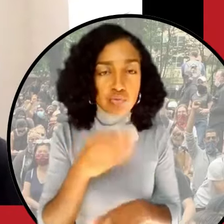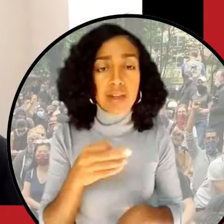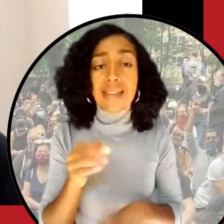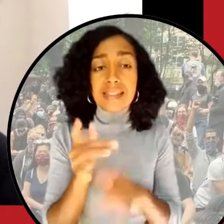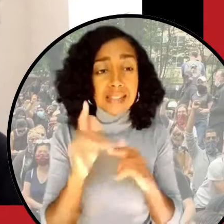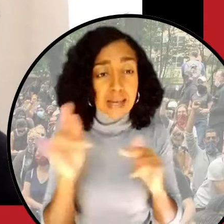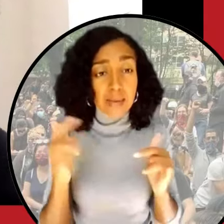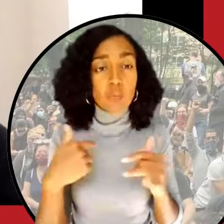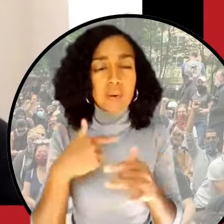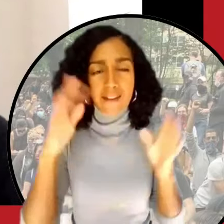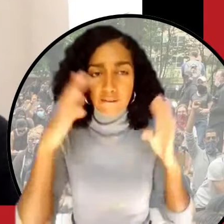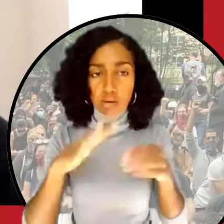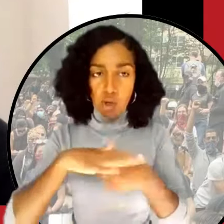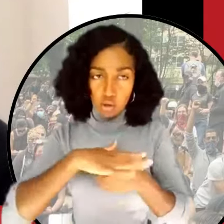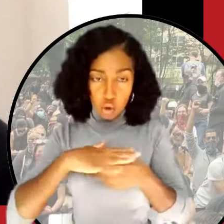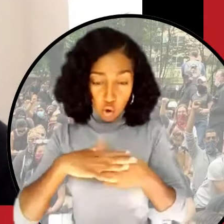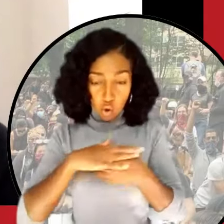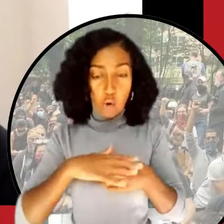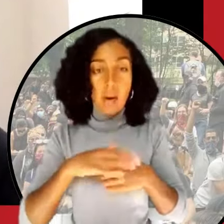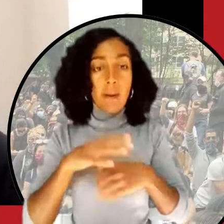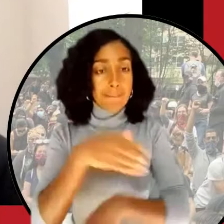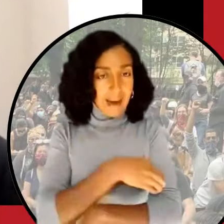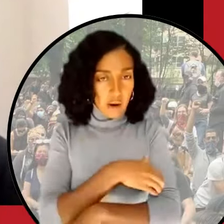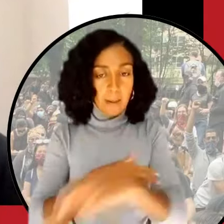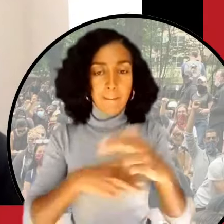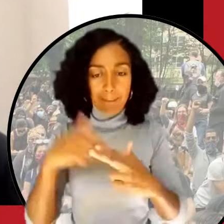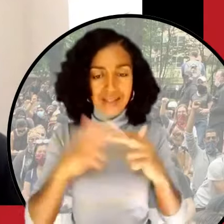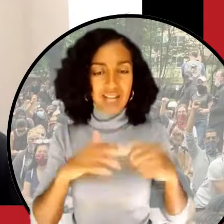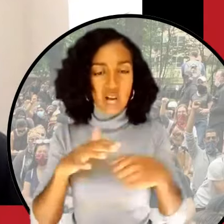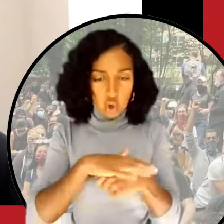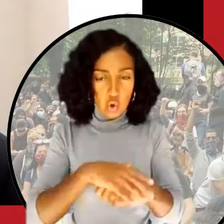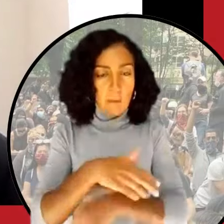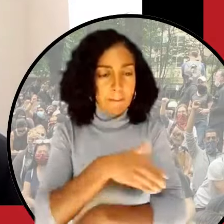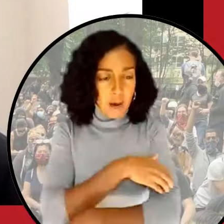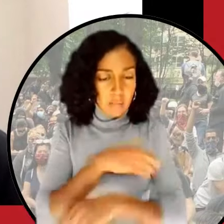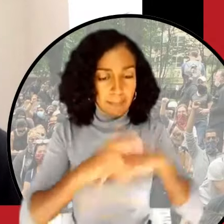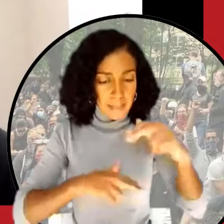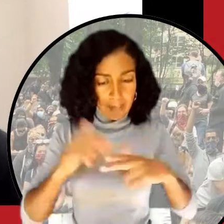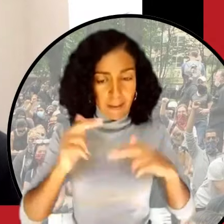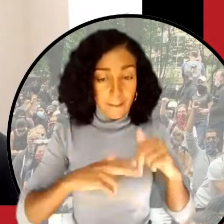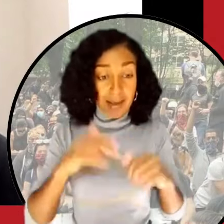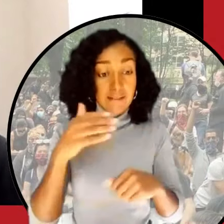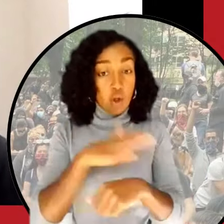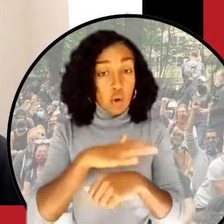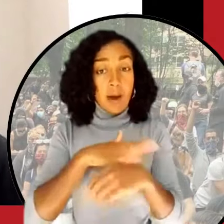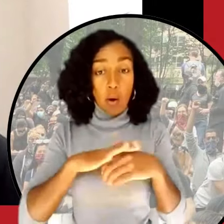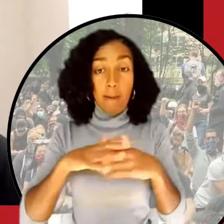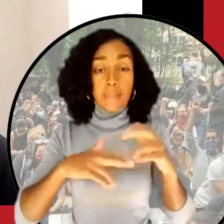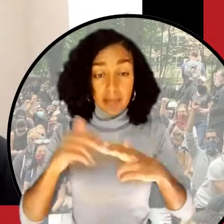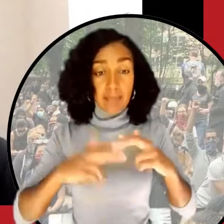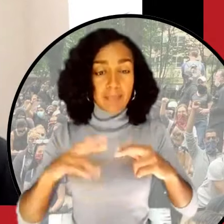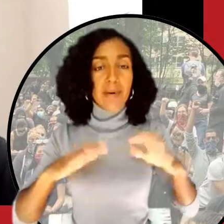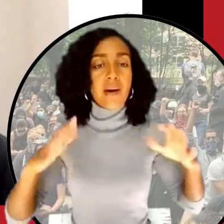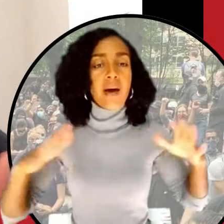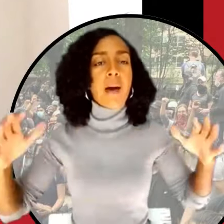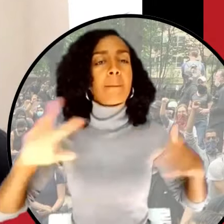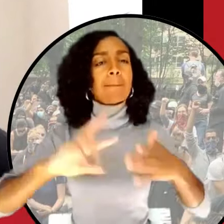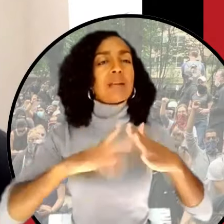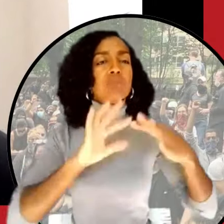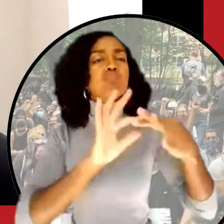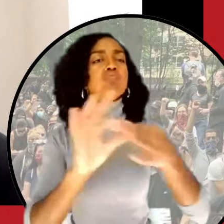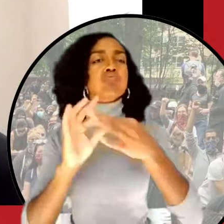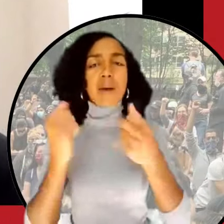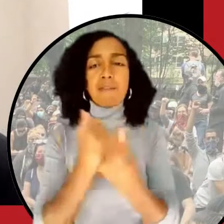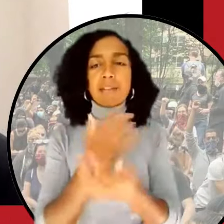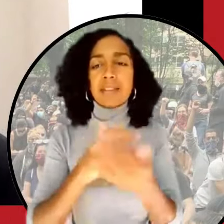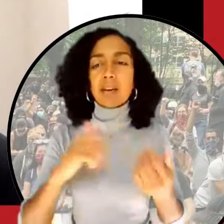building local power is how we get everything else. And so we're continuing to be committed to the over 150 organizations in our ecosystem to win